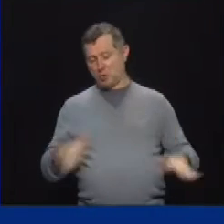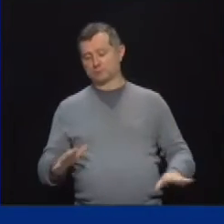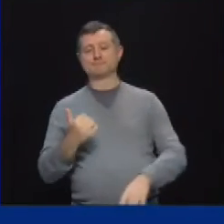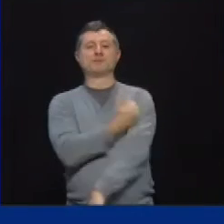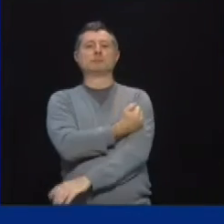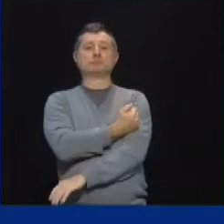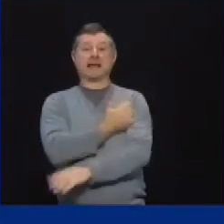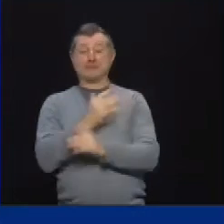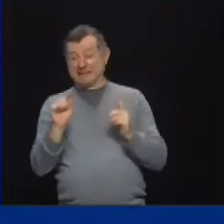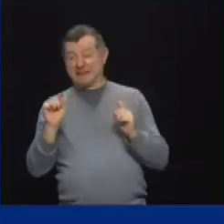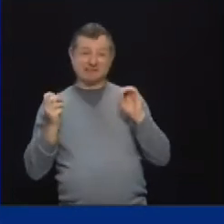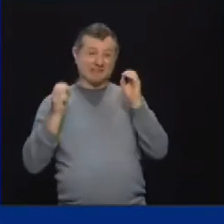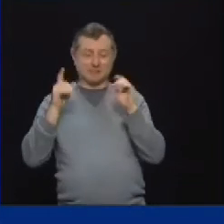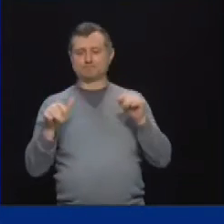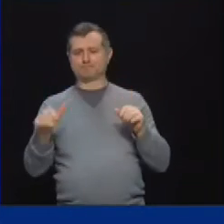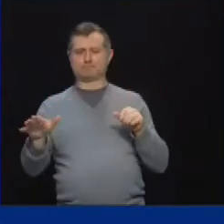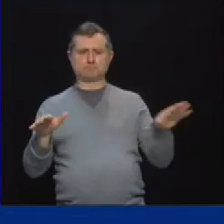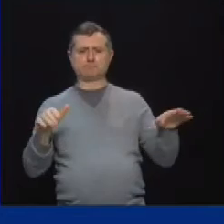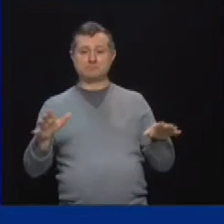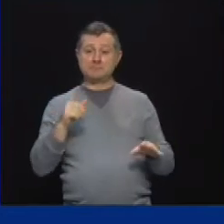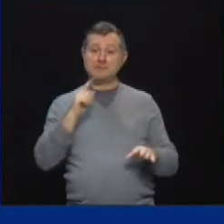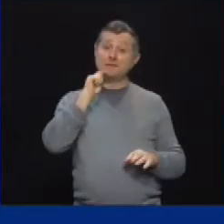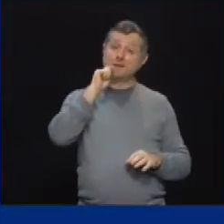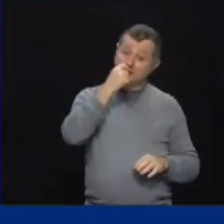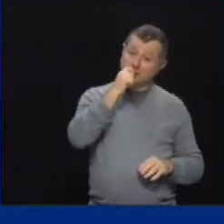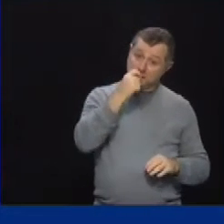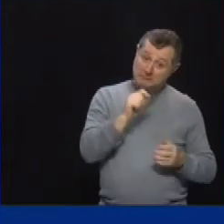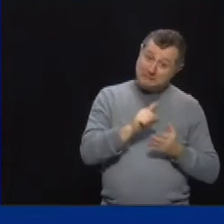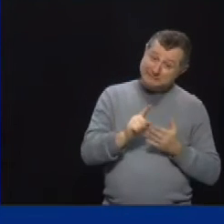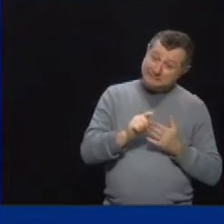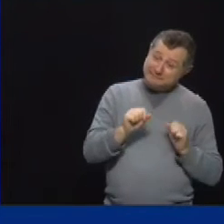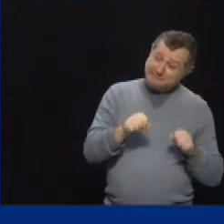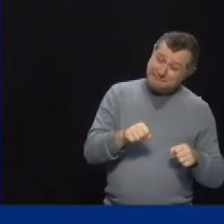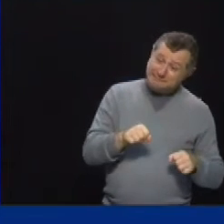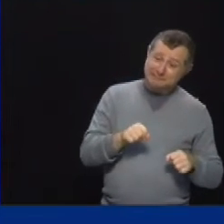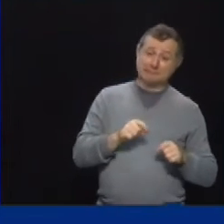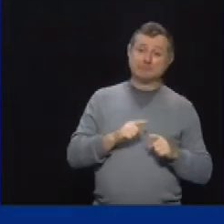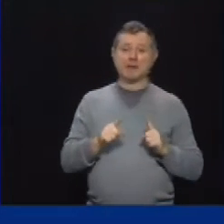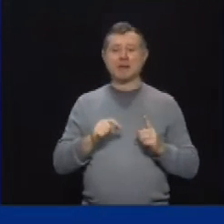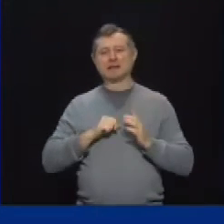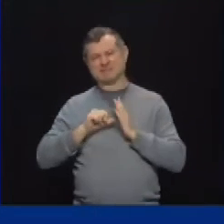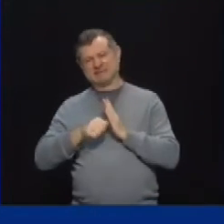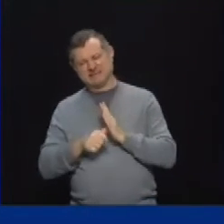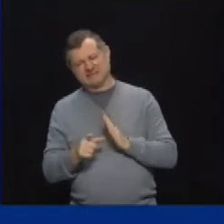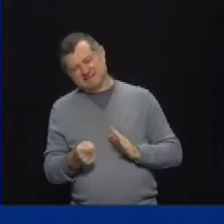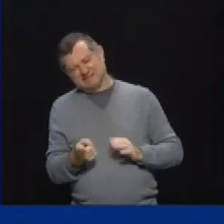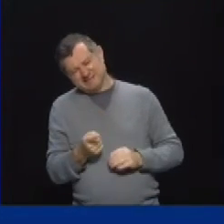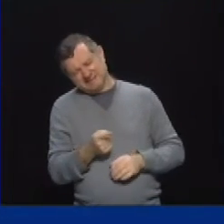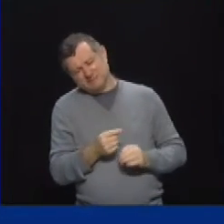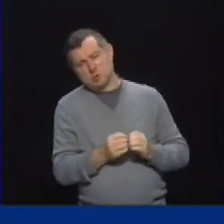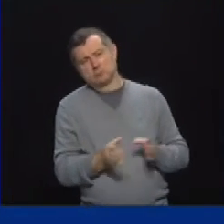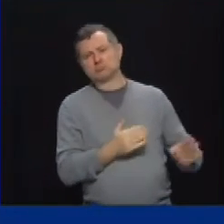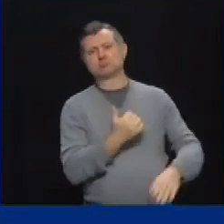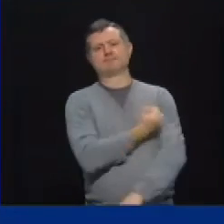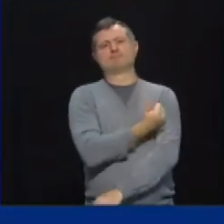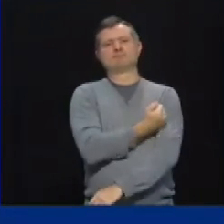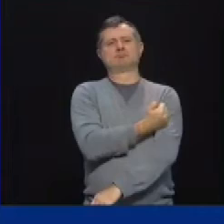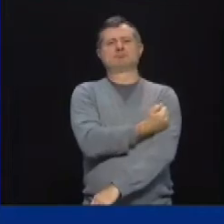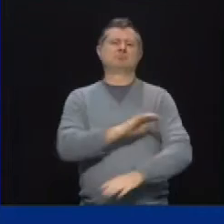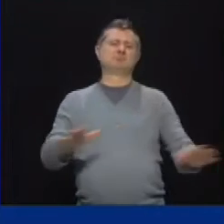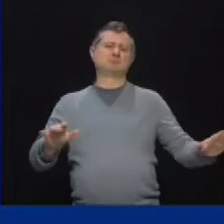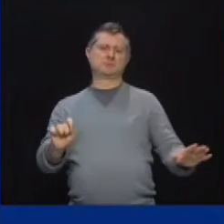Testing can be an option, but I also want to make sure that they all know that they have to be vaccinated. And how we recruit more people,